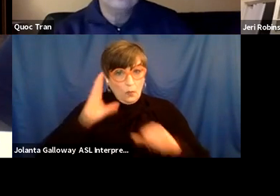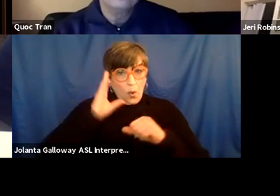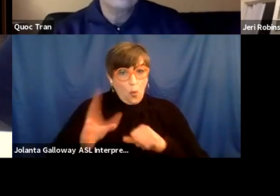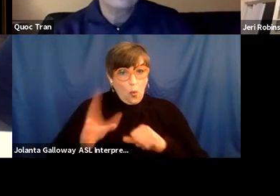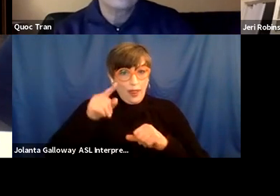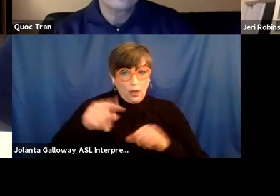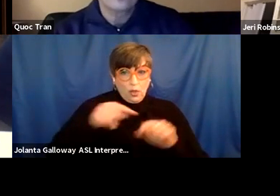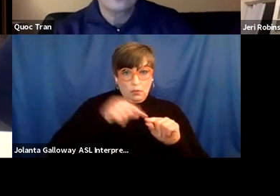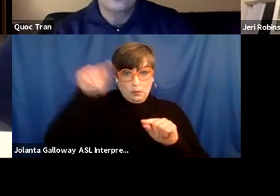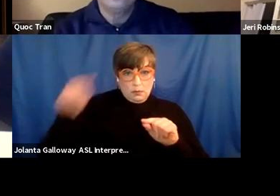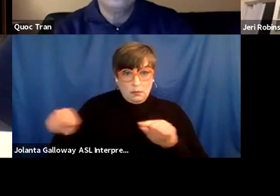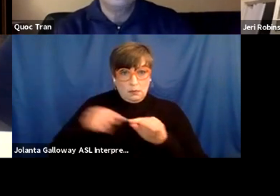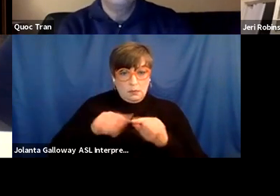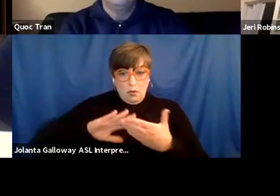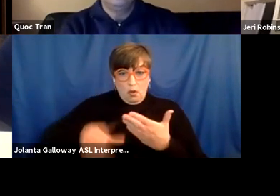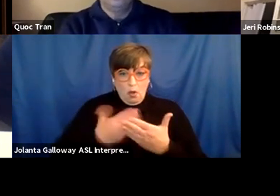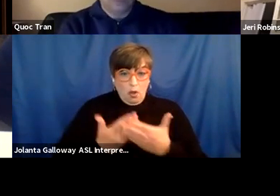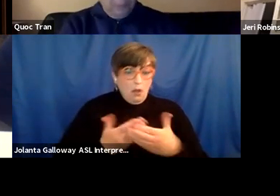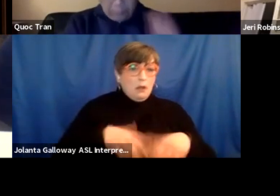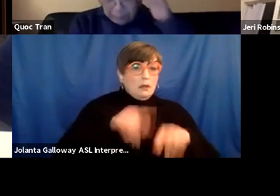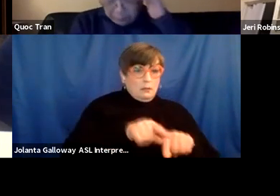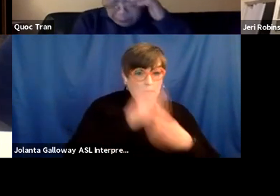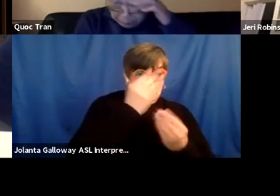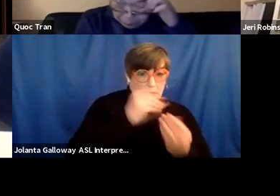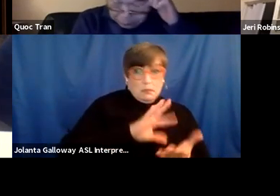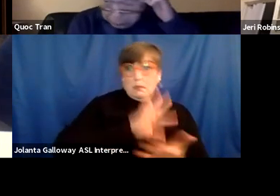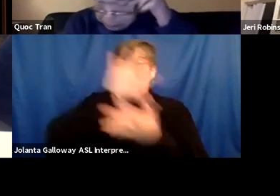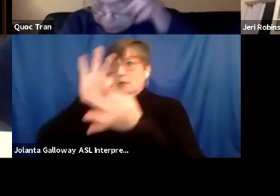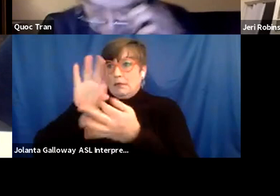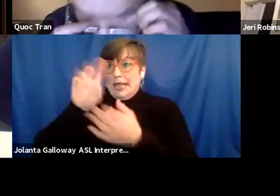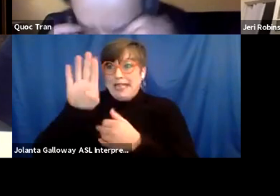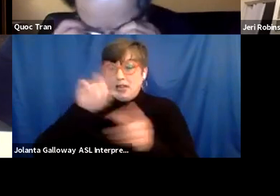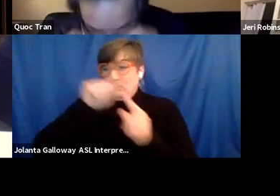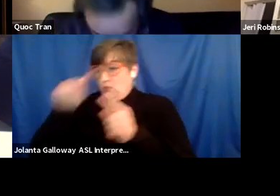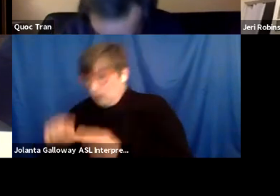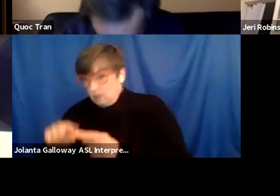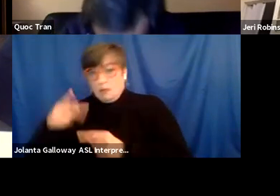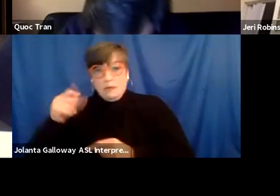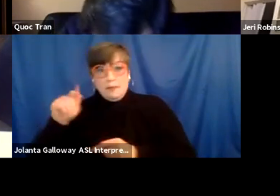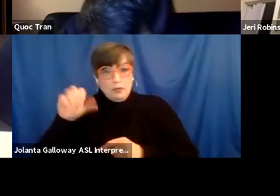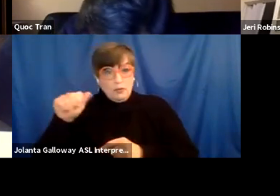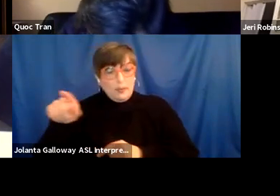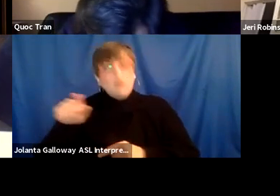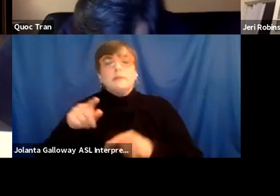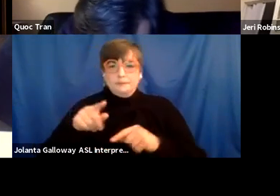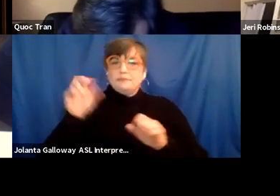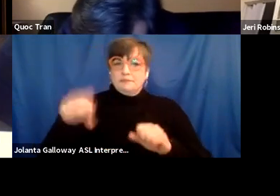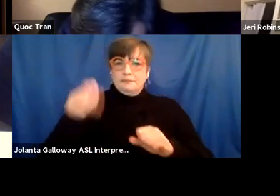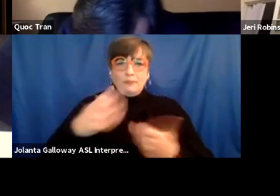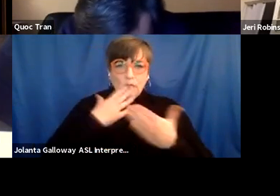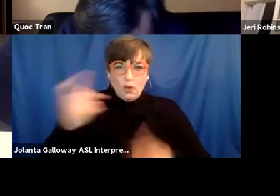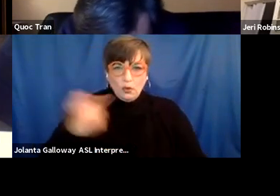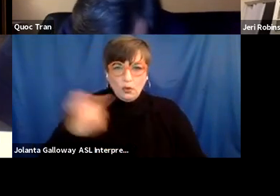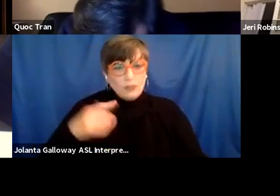Yeah, good question, Dr. Rivera. There are many dashboards that we use. This public dashboard that we have